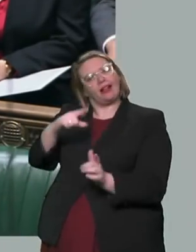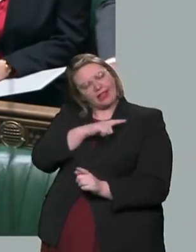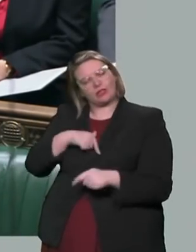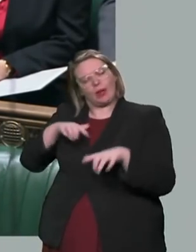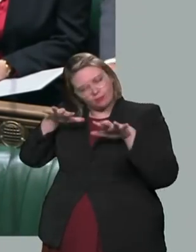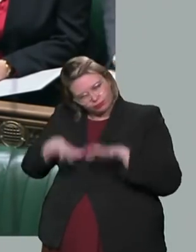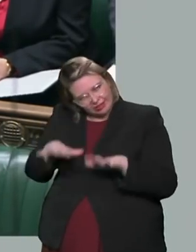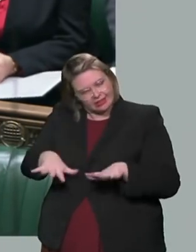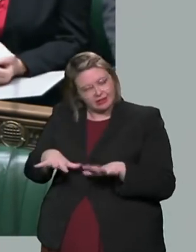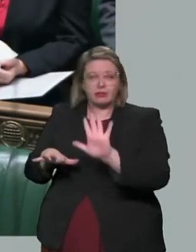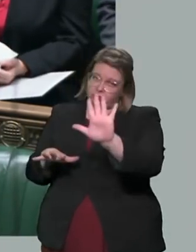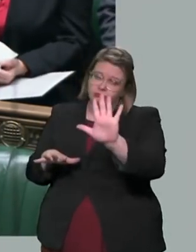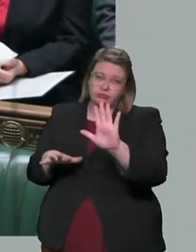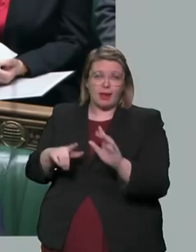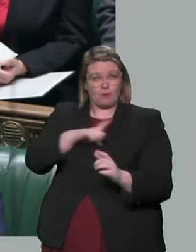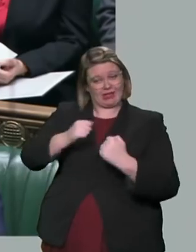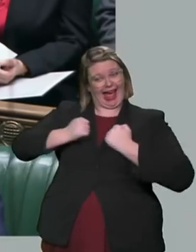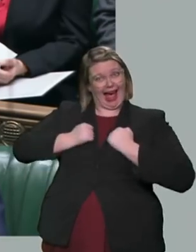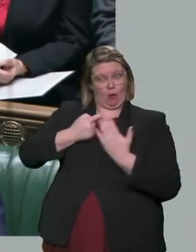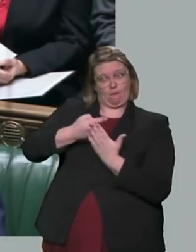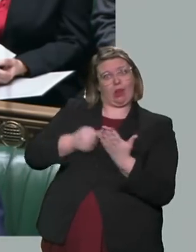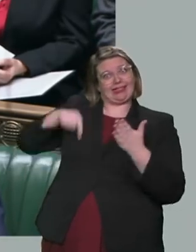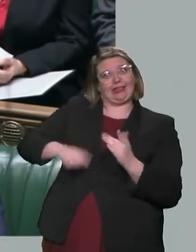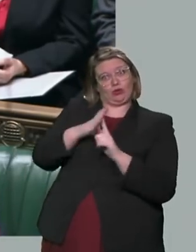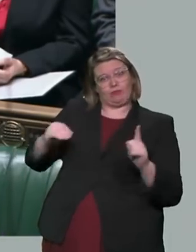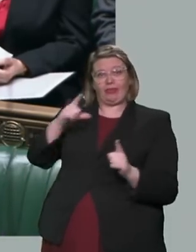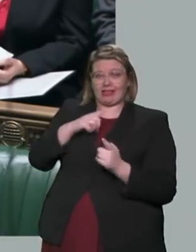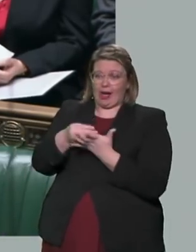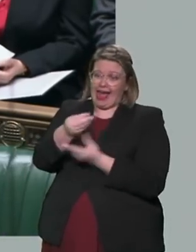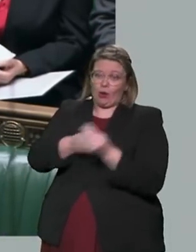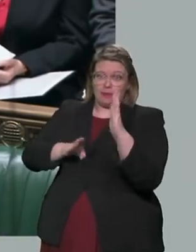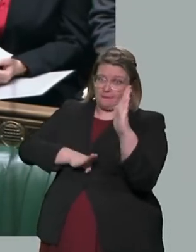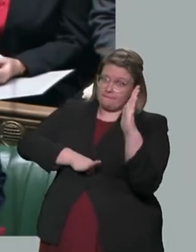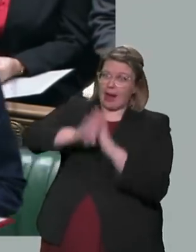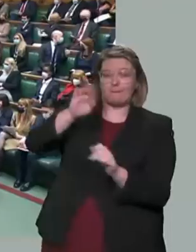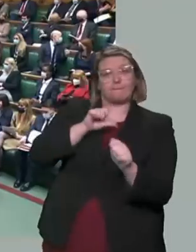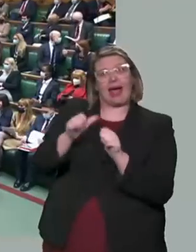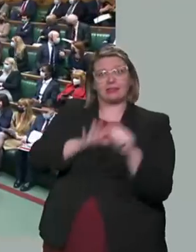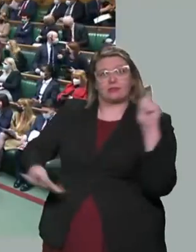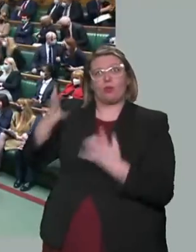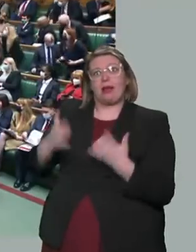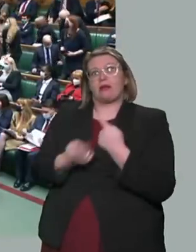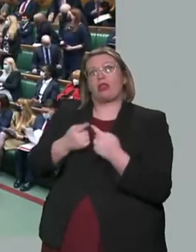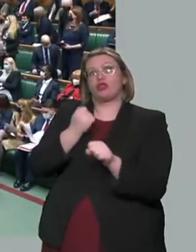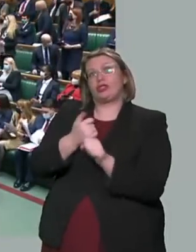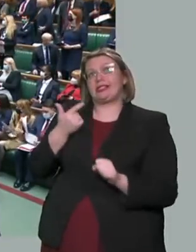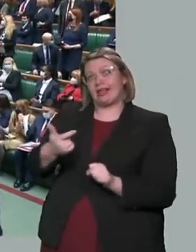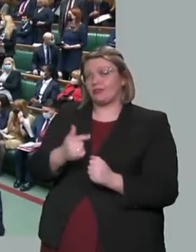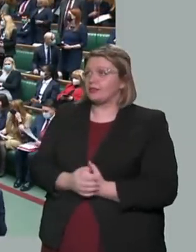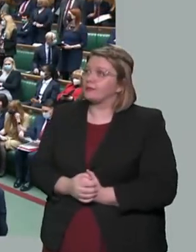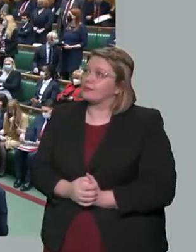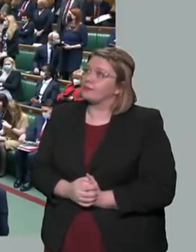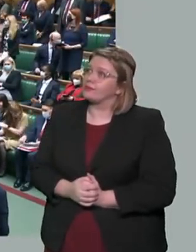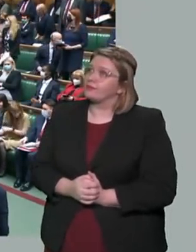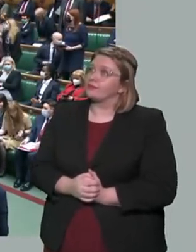country now, thanks to the policies we have pursued, has the fastest economic growth in the G7. We now come to